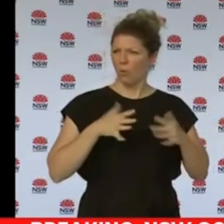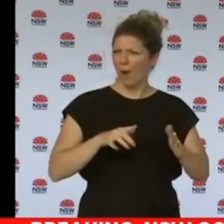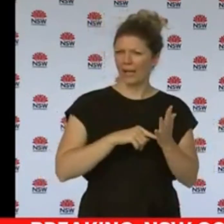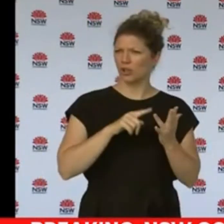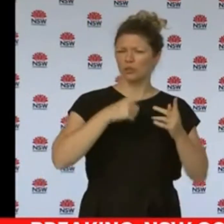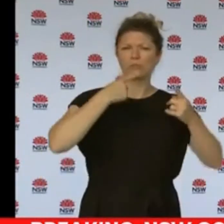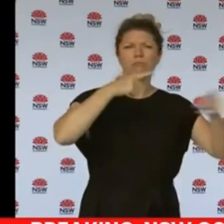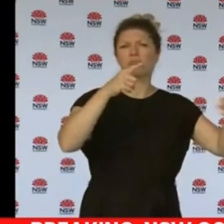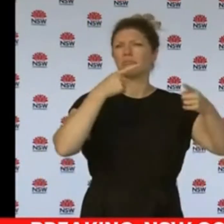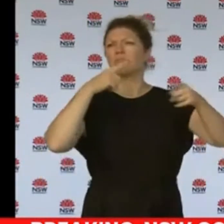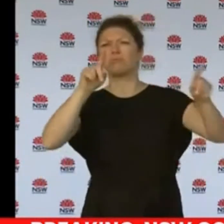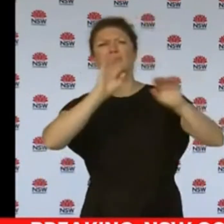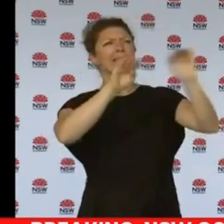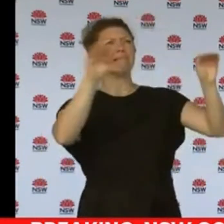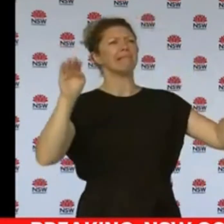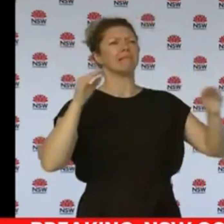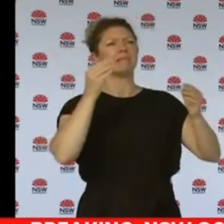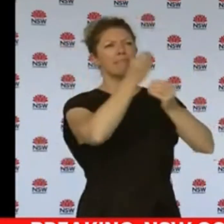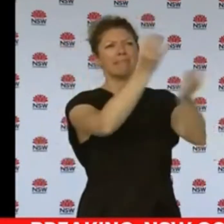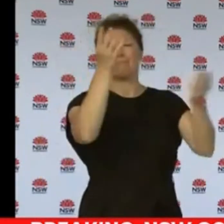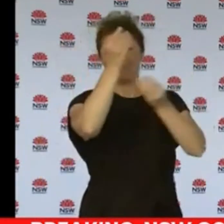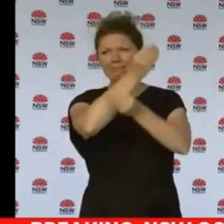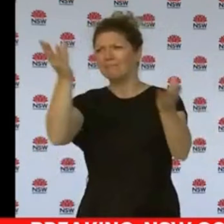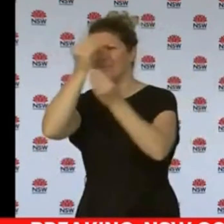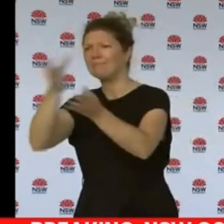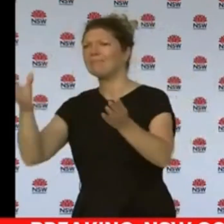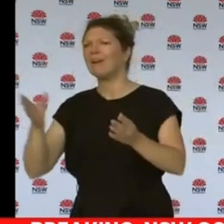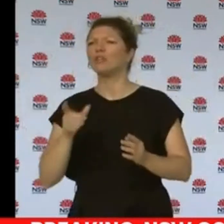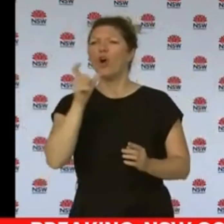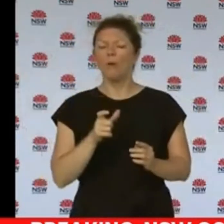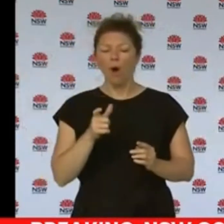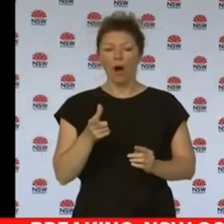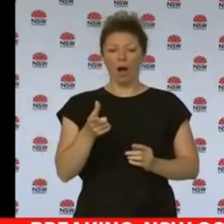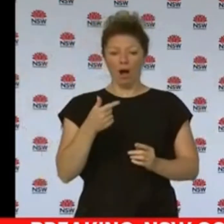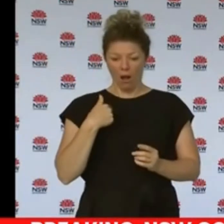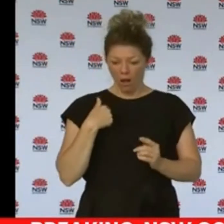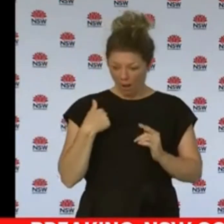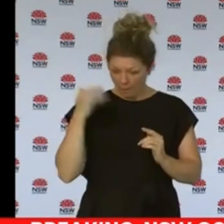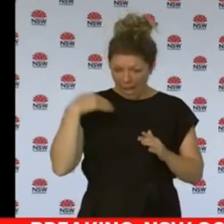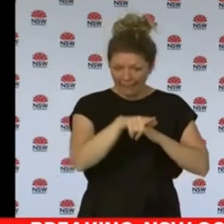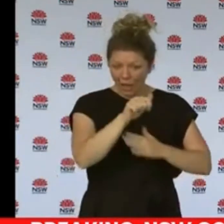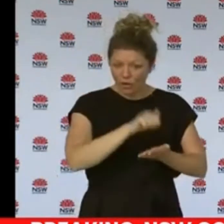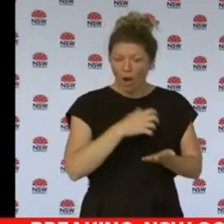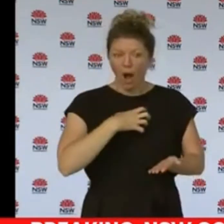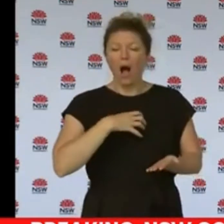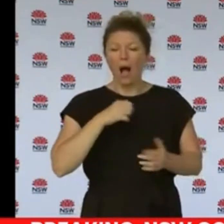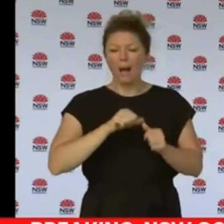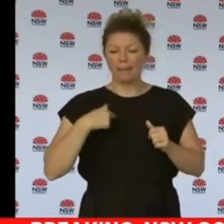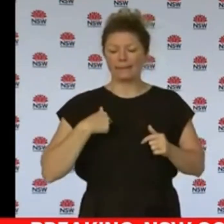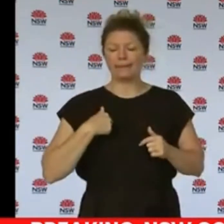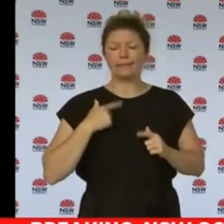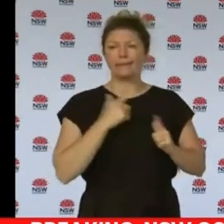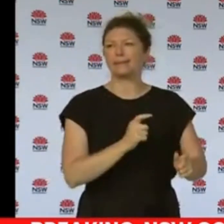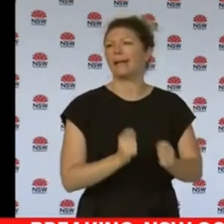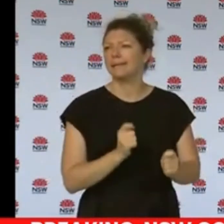mechanisms to get messages out to their customers in a number of these venues as well, to supplement any records we may have of visitors in